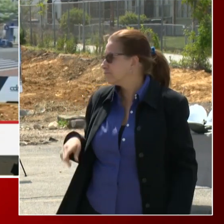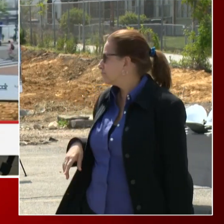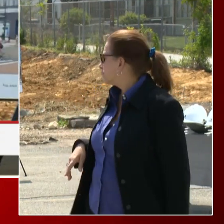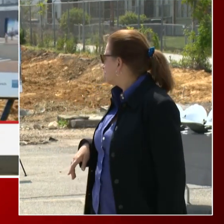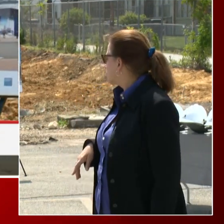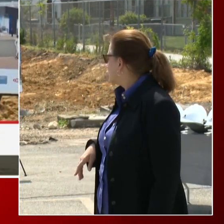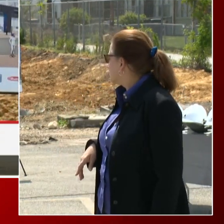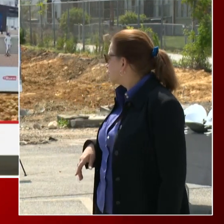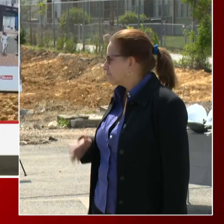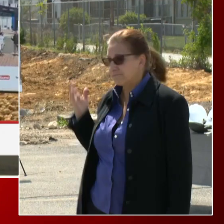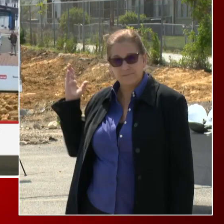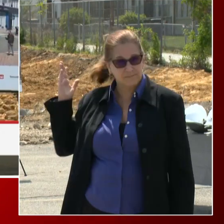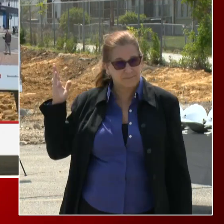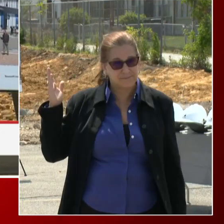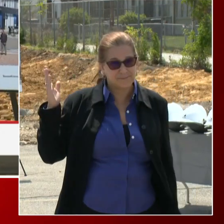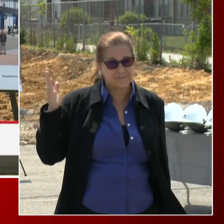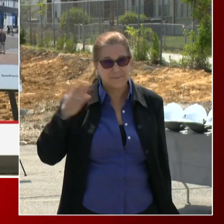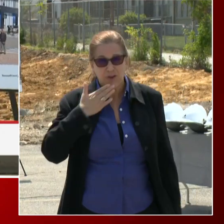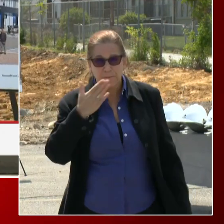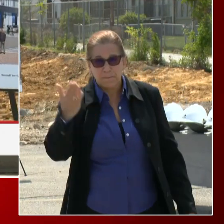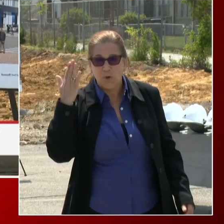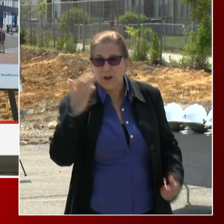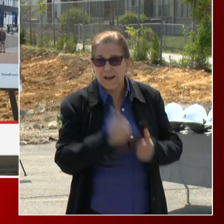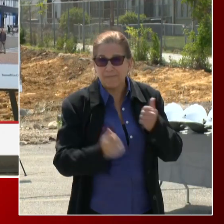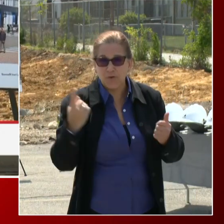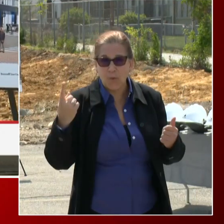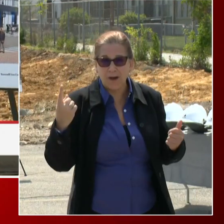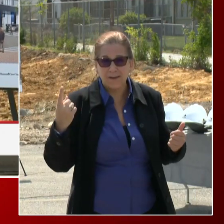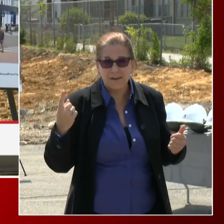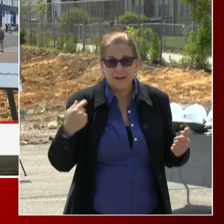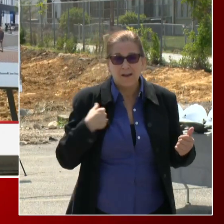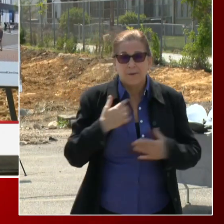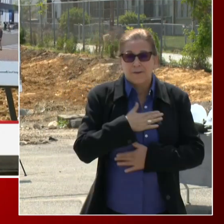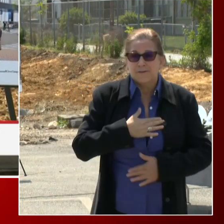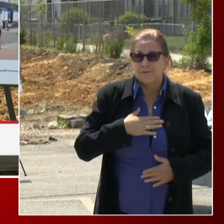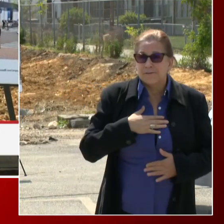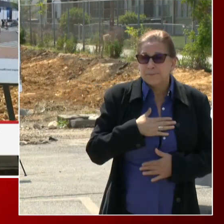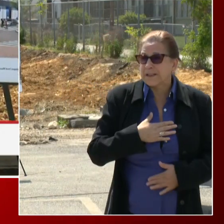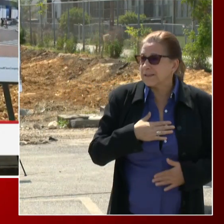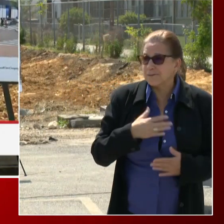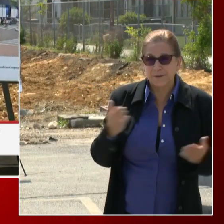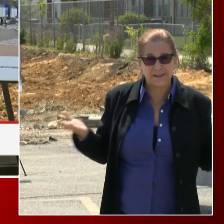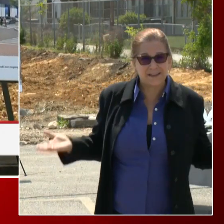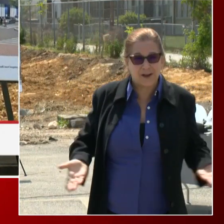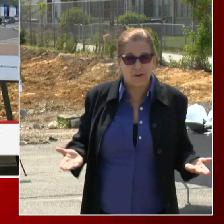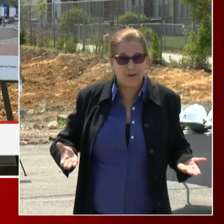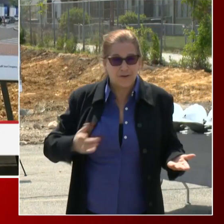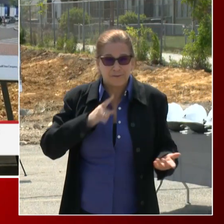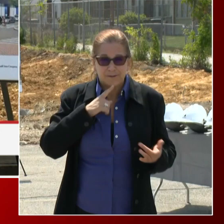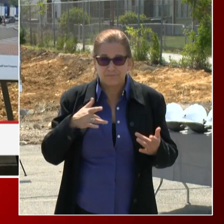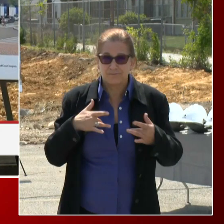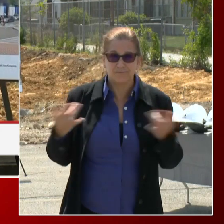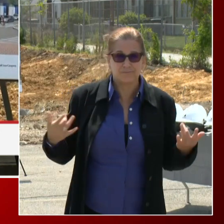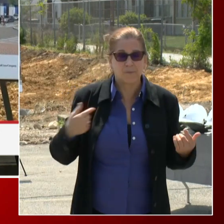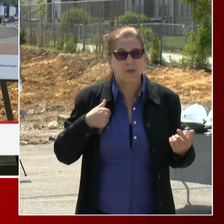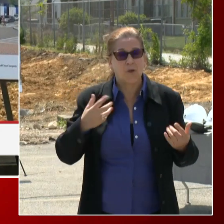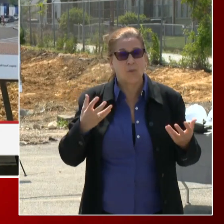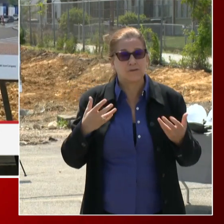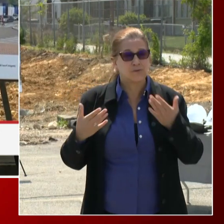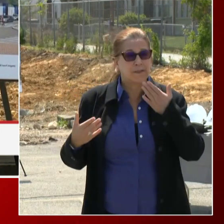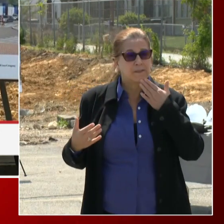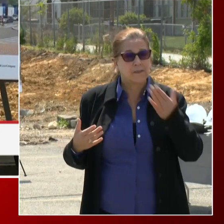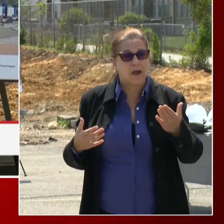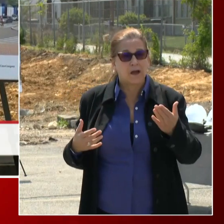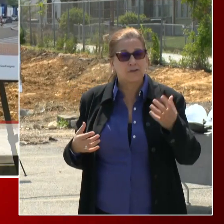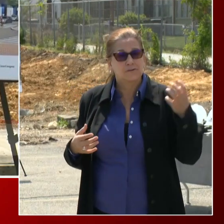Well, good morning, everybody. I am delighted to be here. I want to thank you, Commissioner Holcomb, for